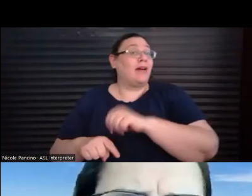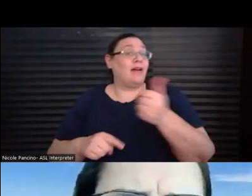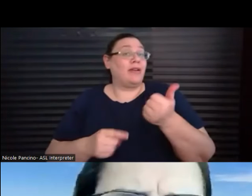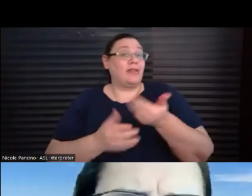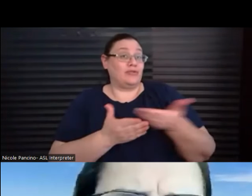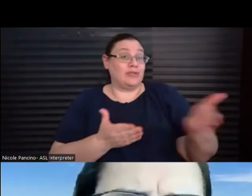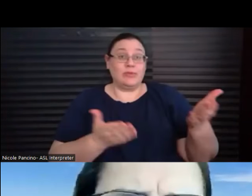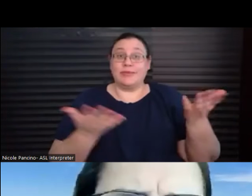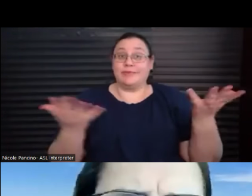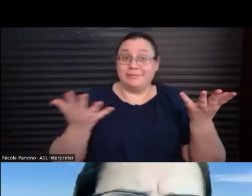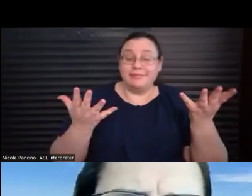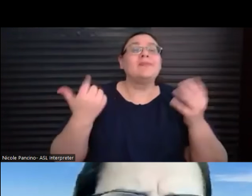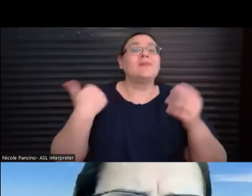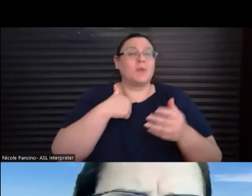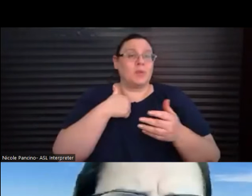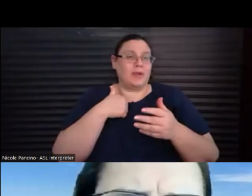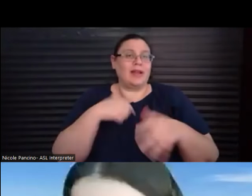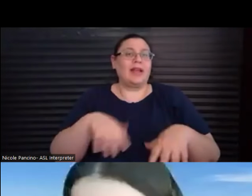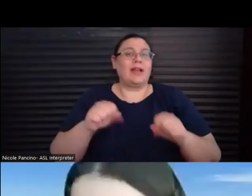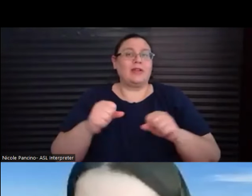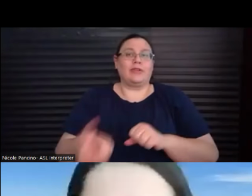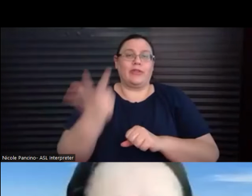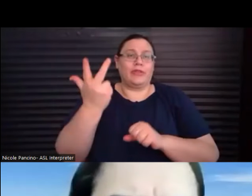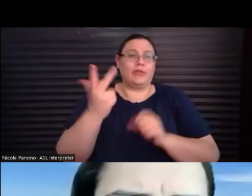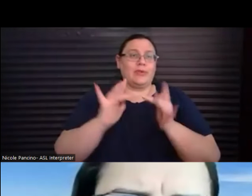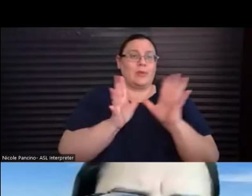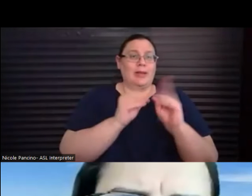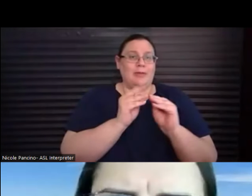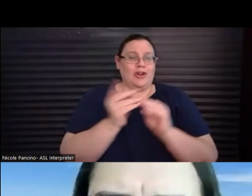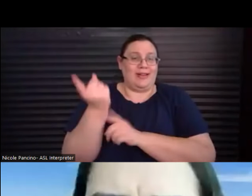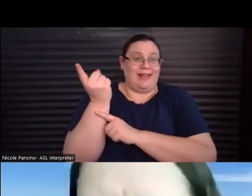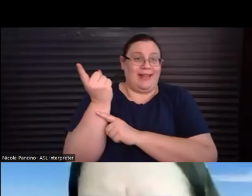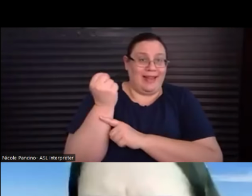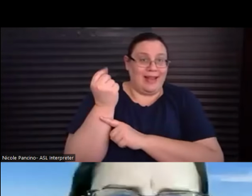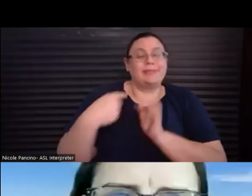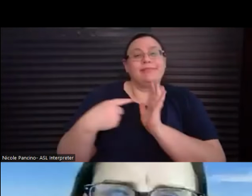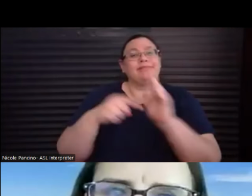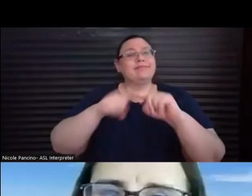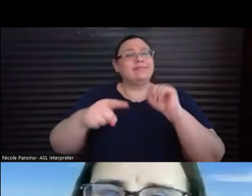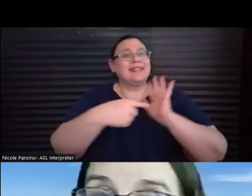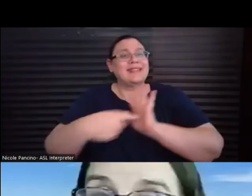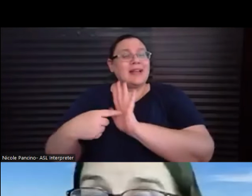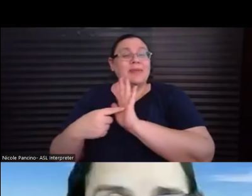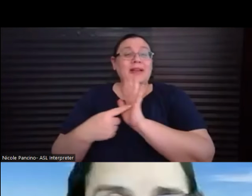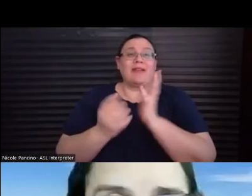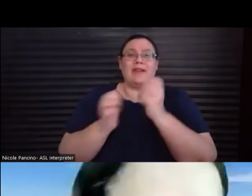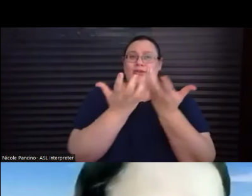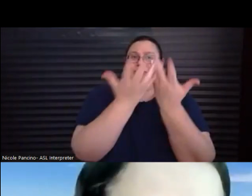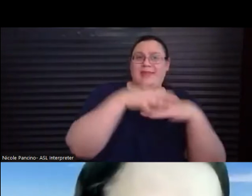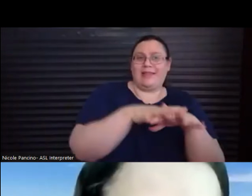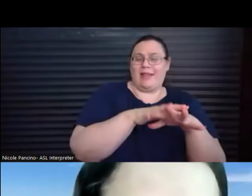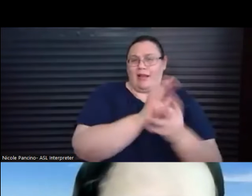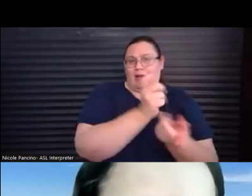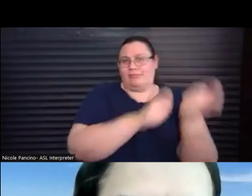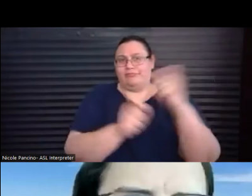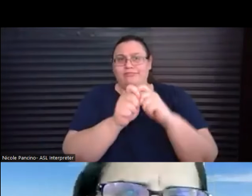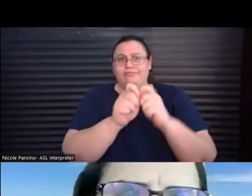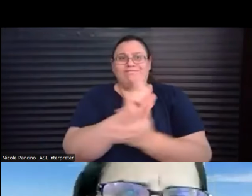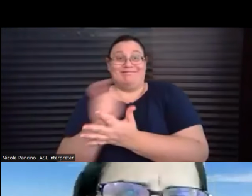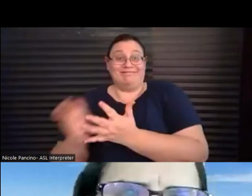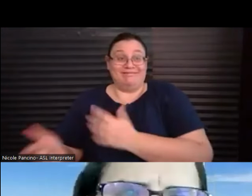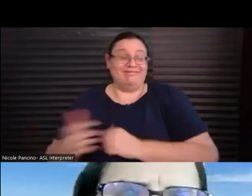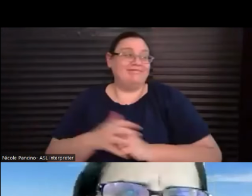we also held 3 webinars last year demonstrating examples of blending, braiding, and sequencing. The